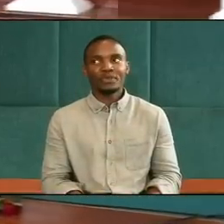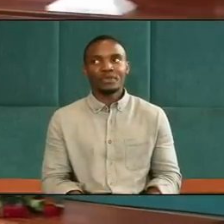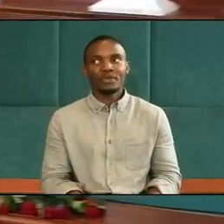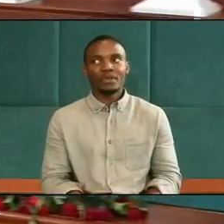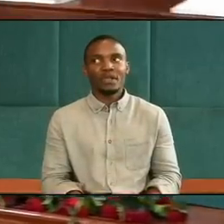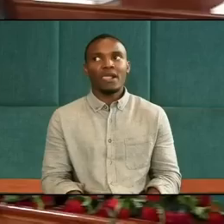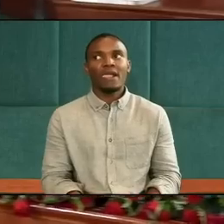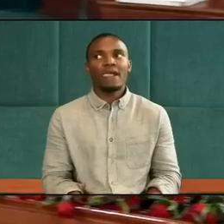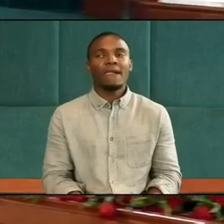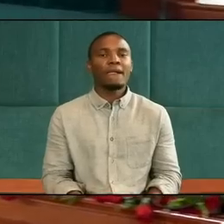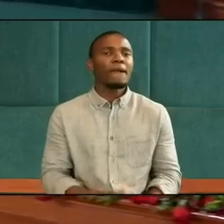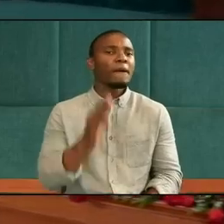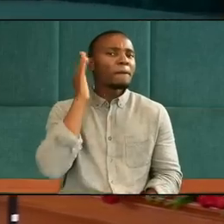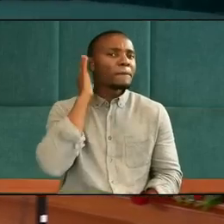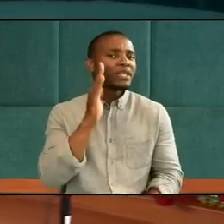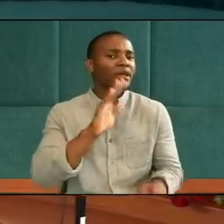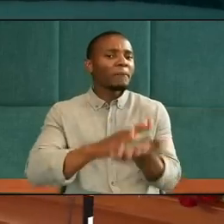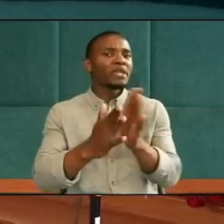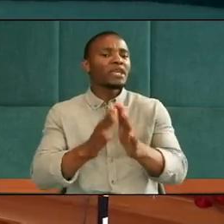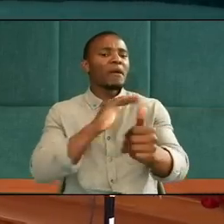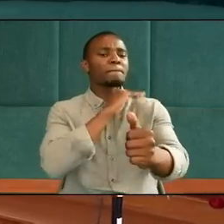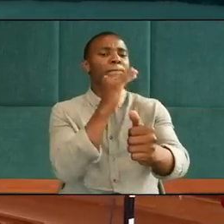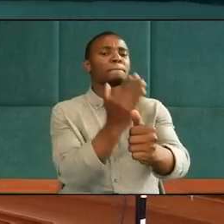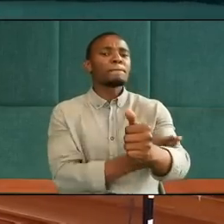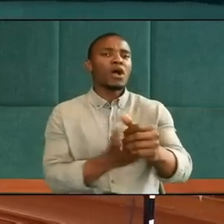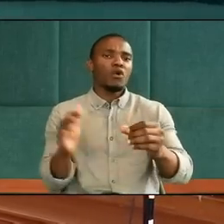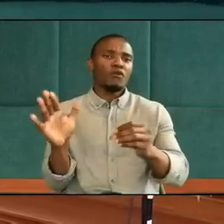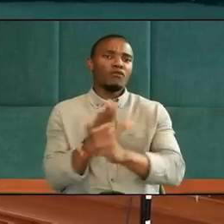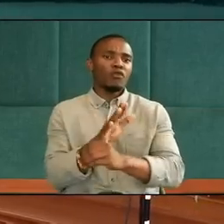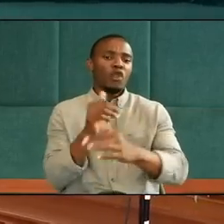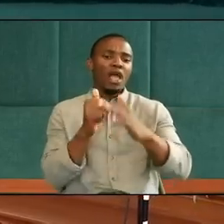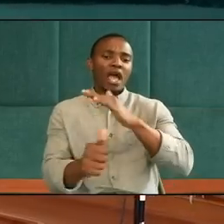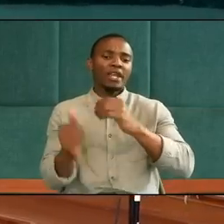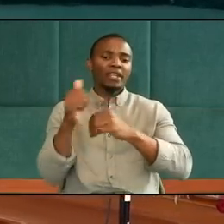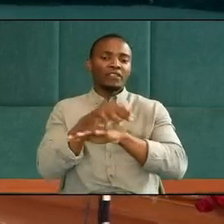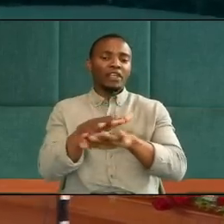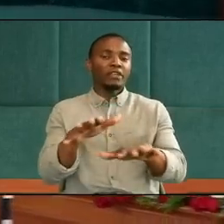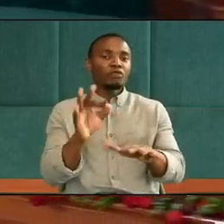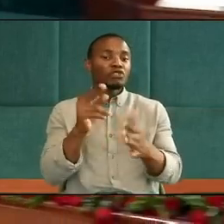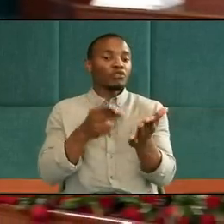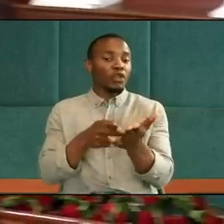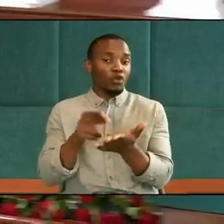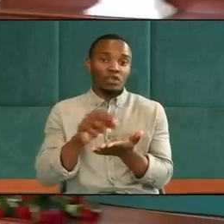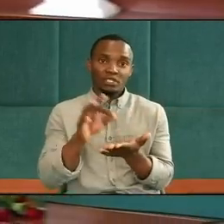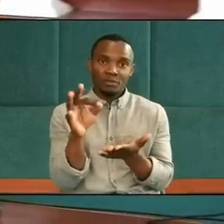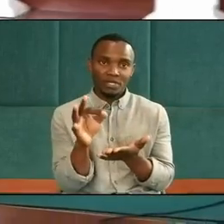Peter got so powerful under the influence of the Holy Spirit.